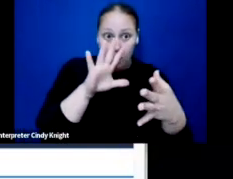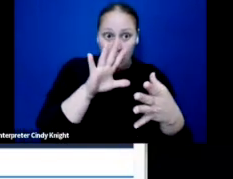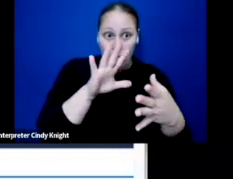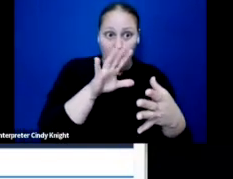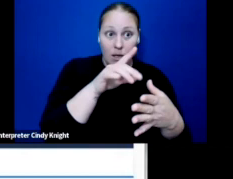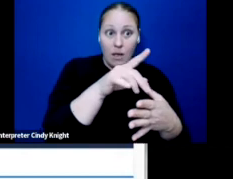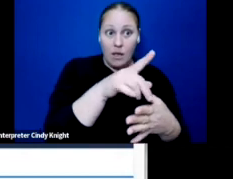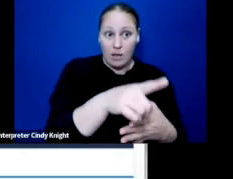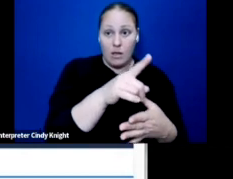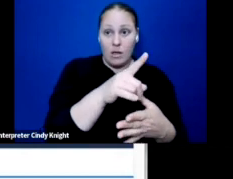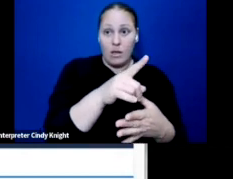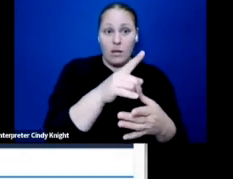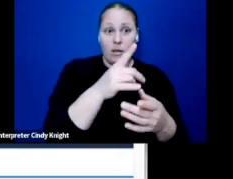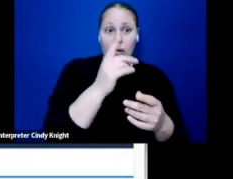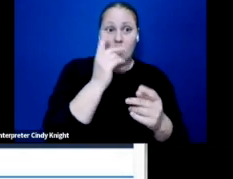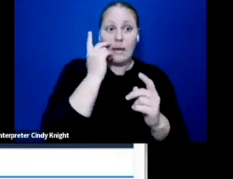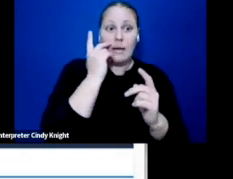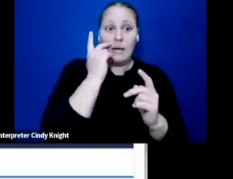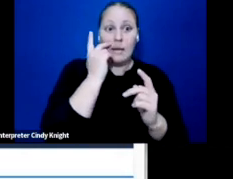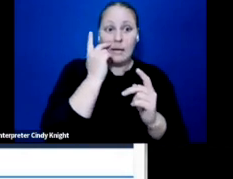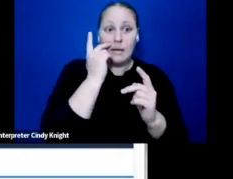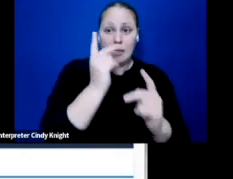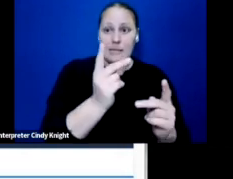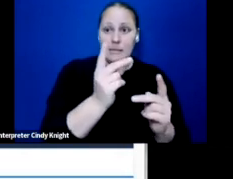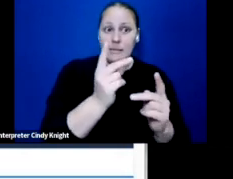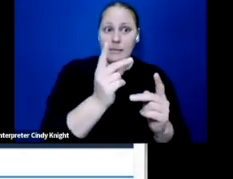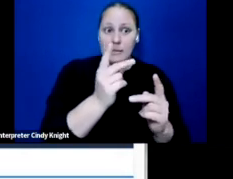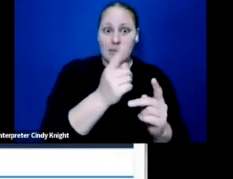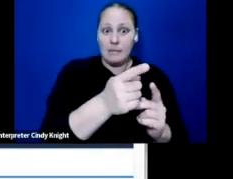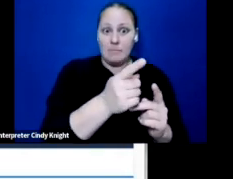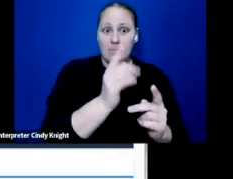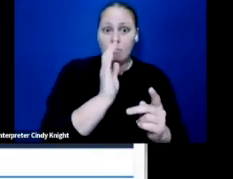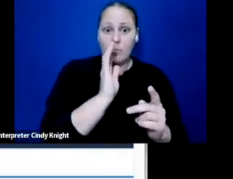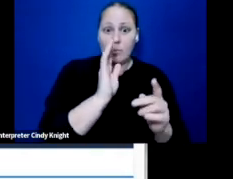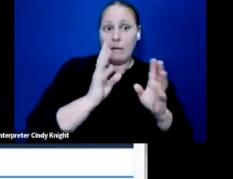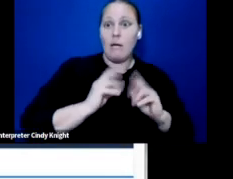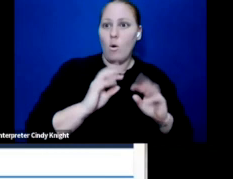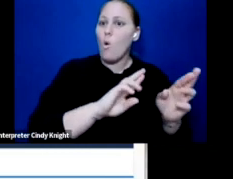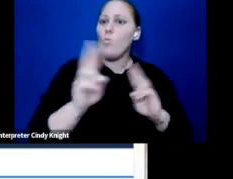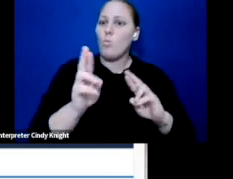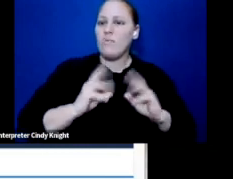to indicate when they're ready to accept another interaction to be routed to them.